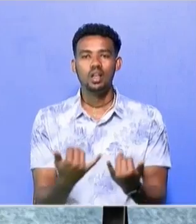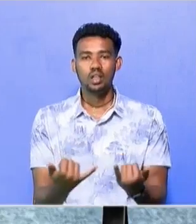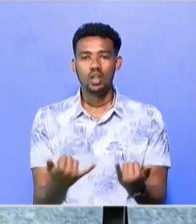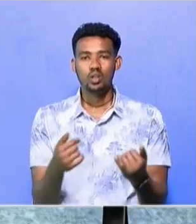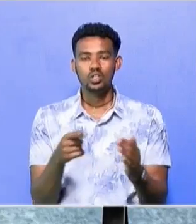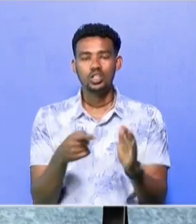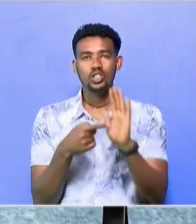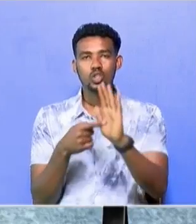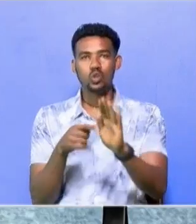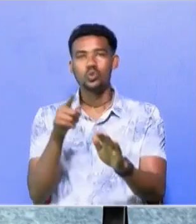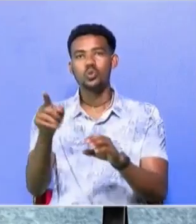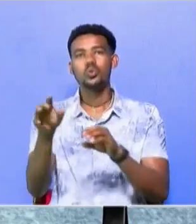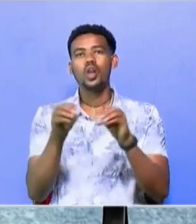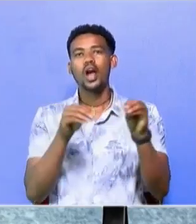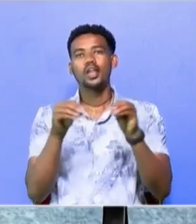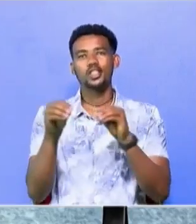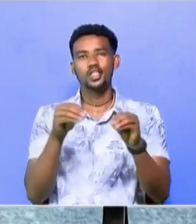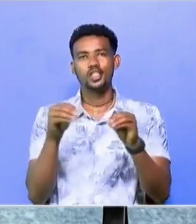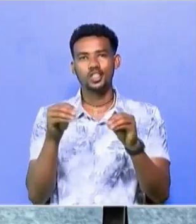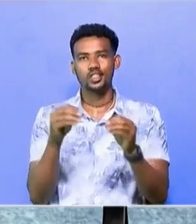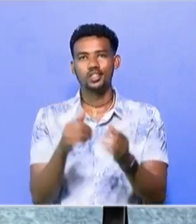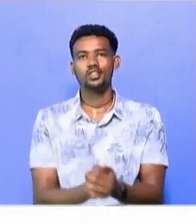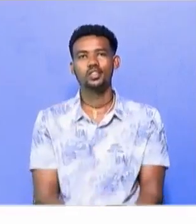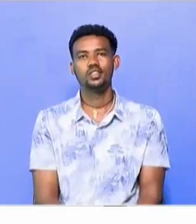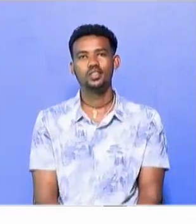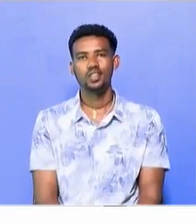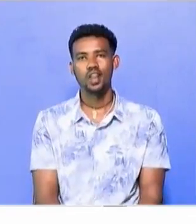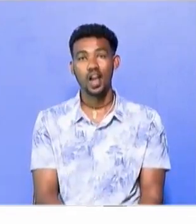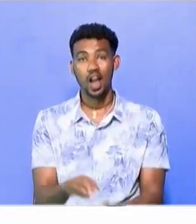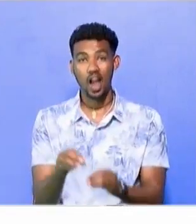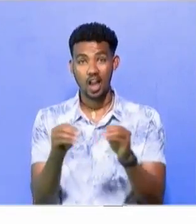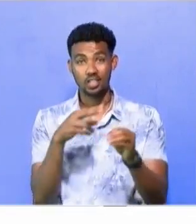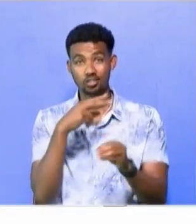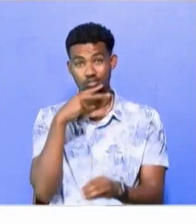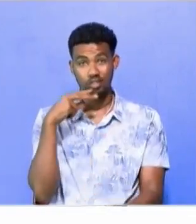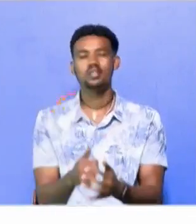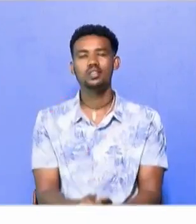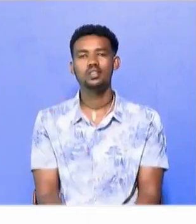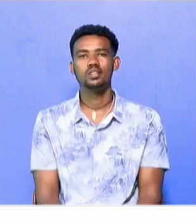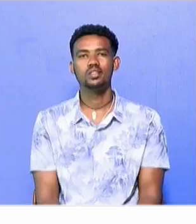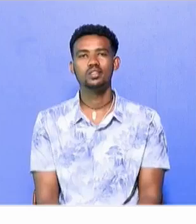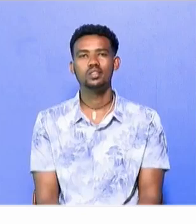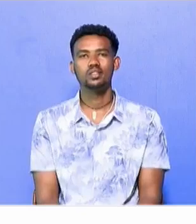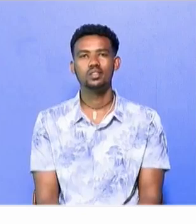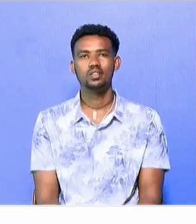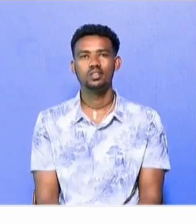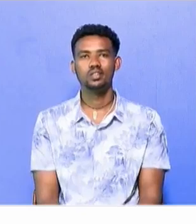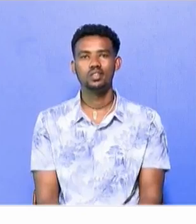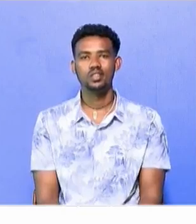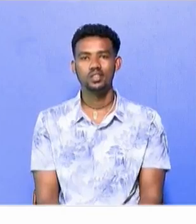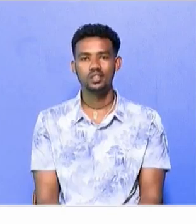your action. Action verb is a word